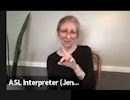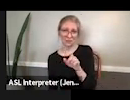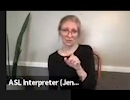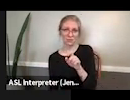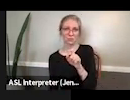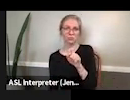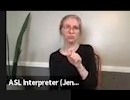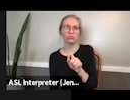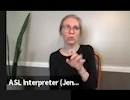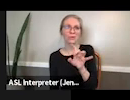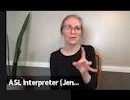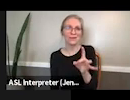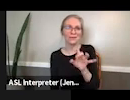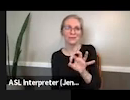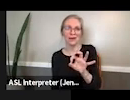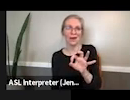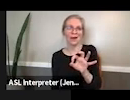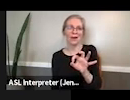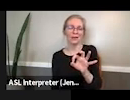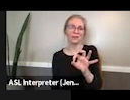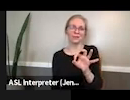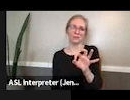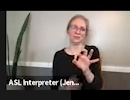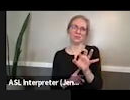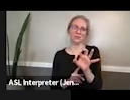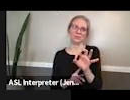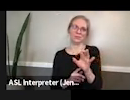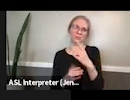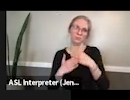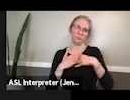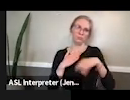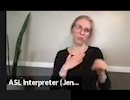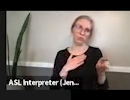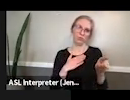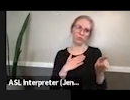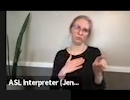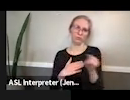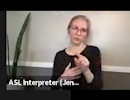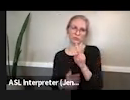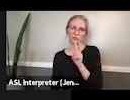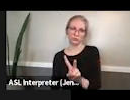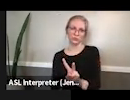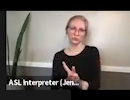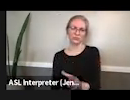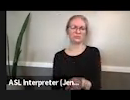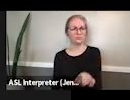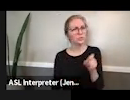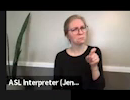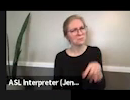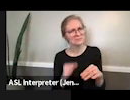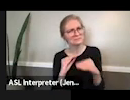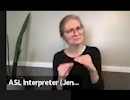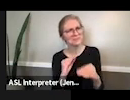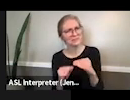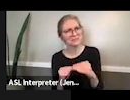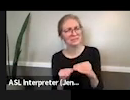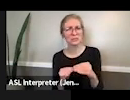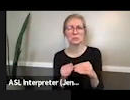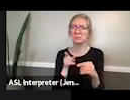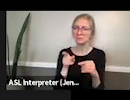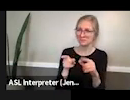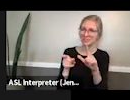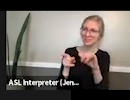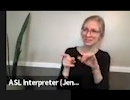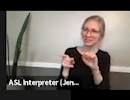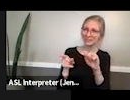state census was birth to 2. And so we need to fix it. Lisa, I'm going to come to you for a comment in just 1